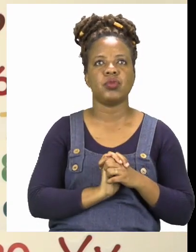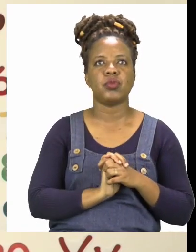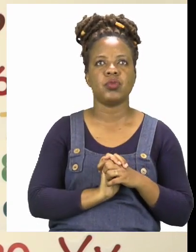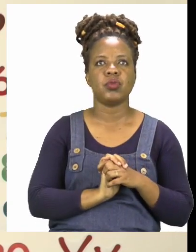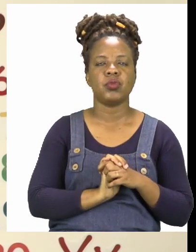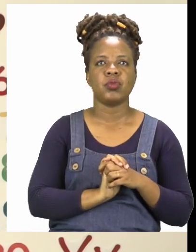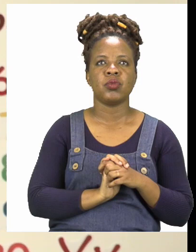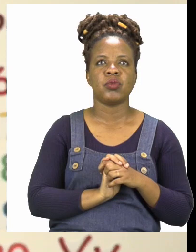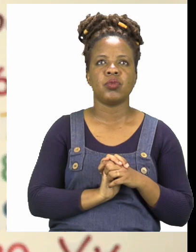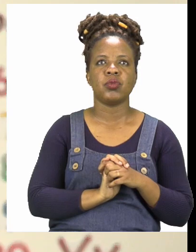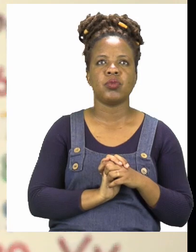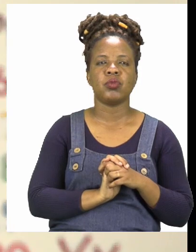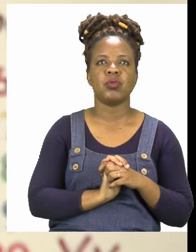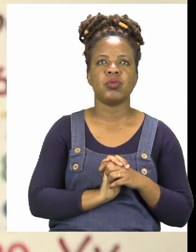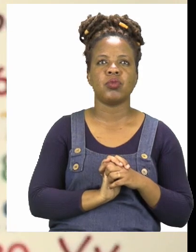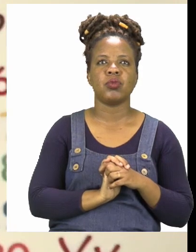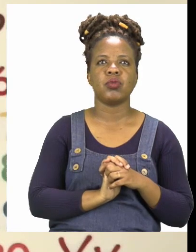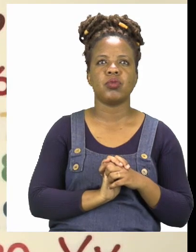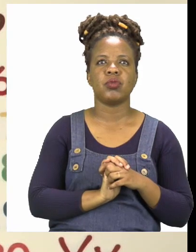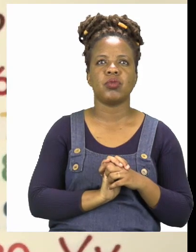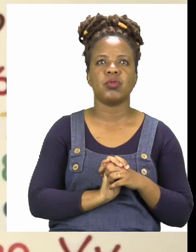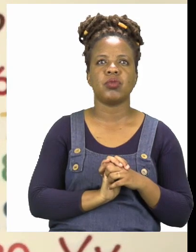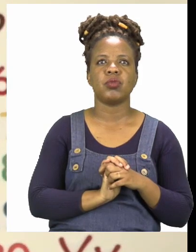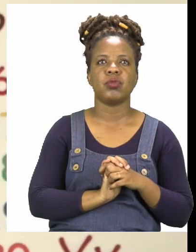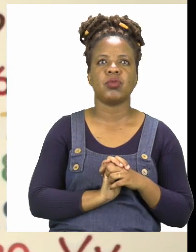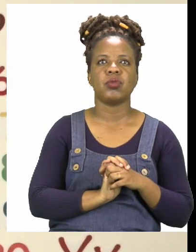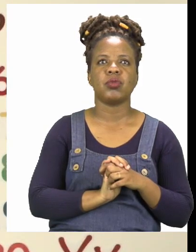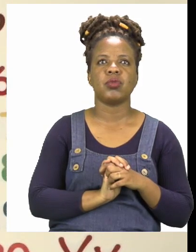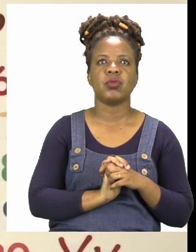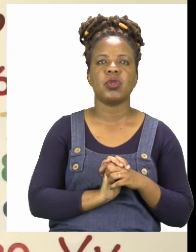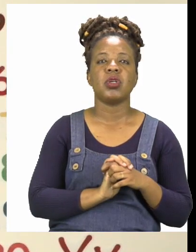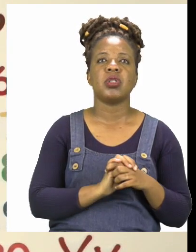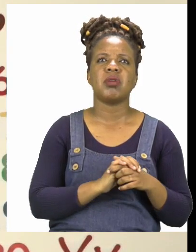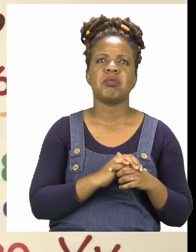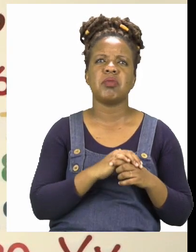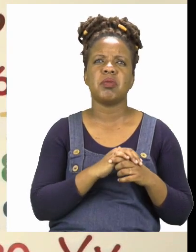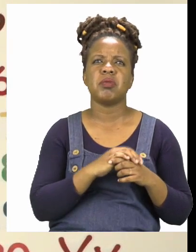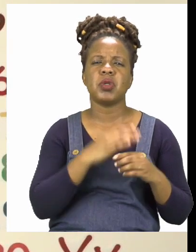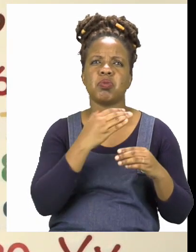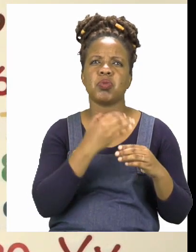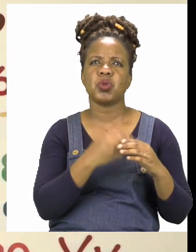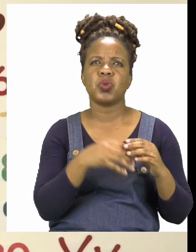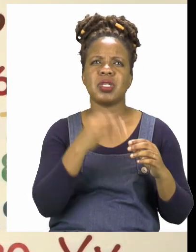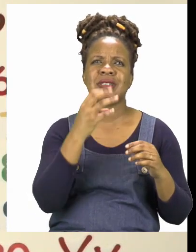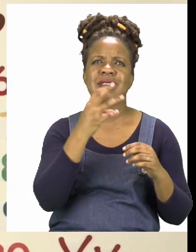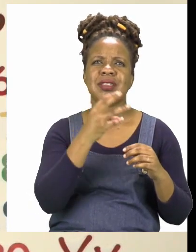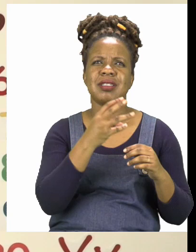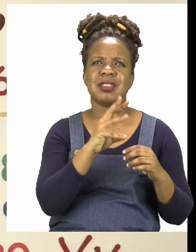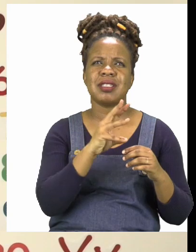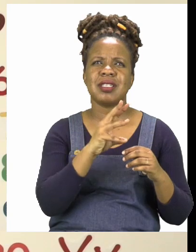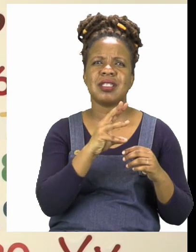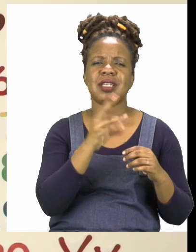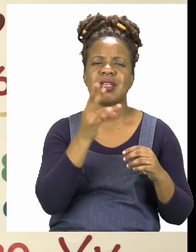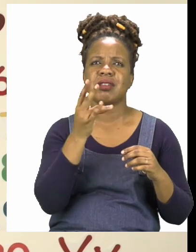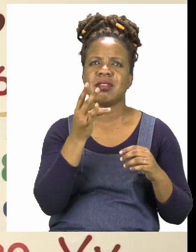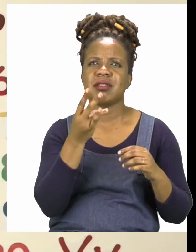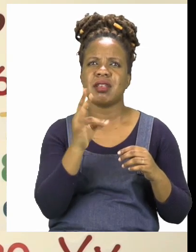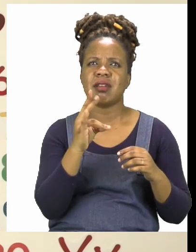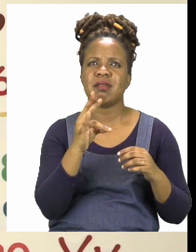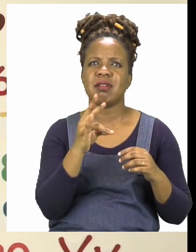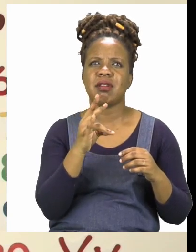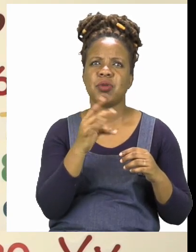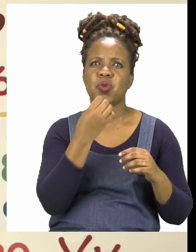1, 2, 3, 4, 5. This 7 that we can see